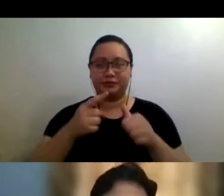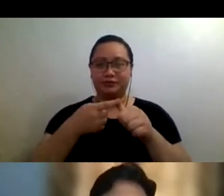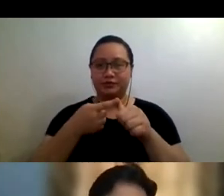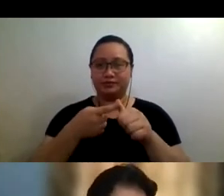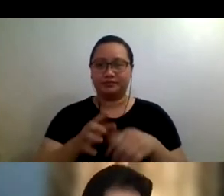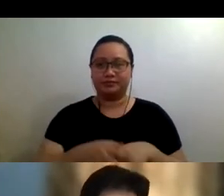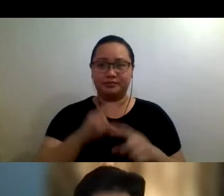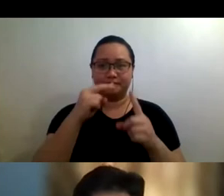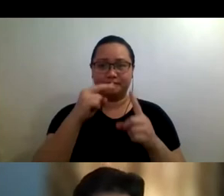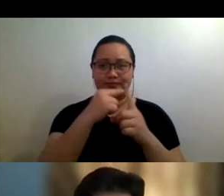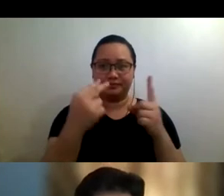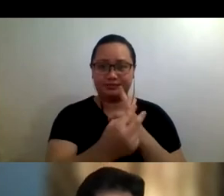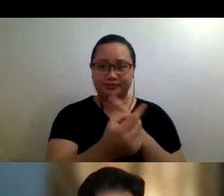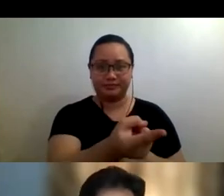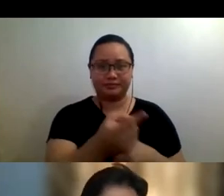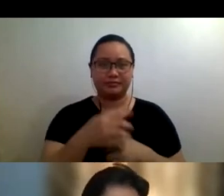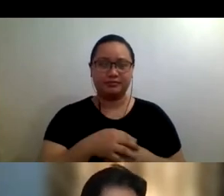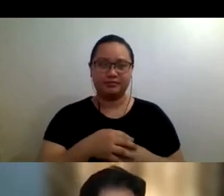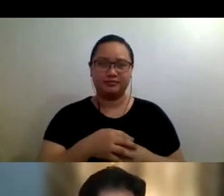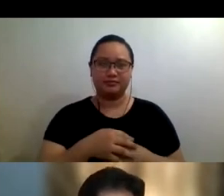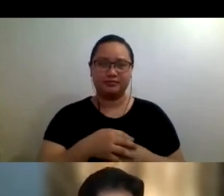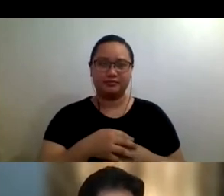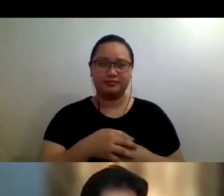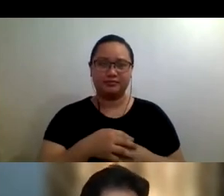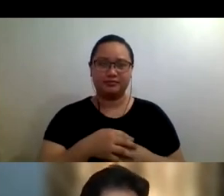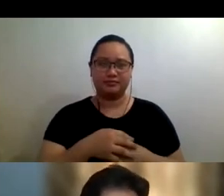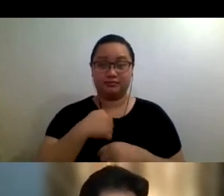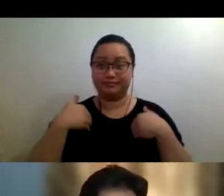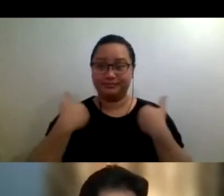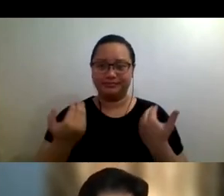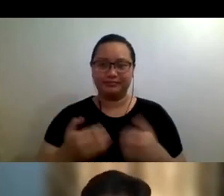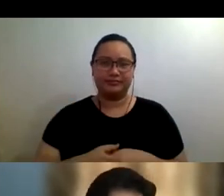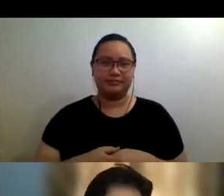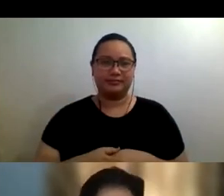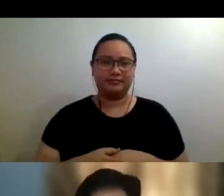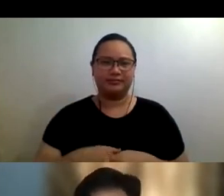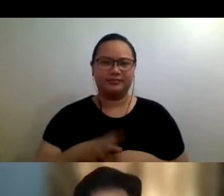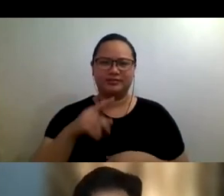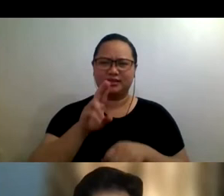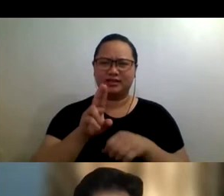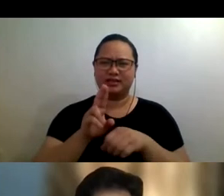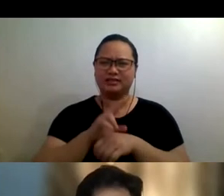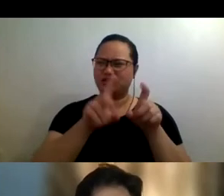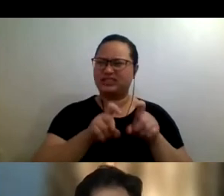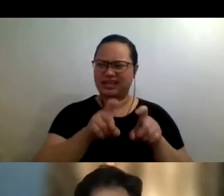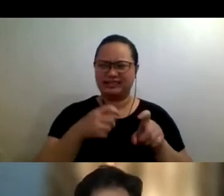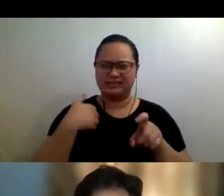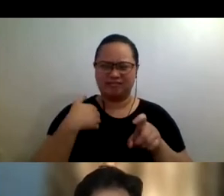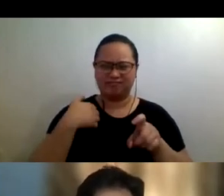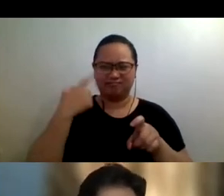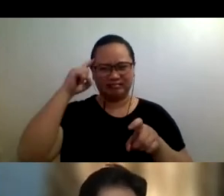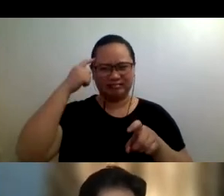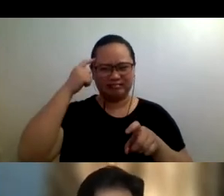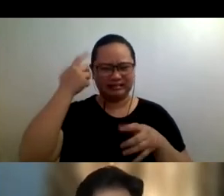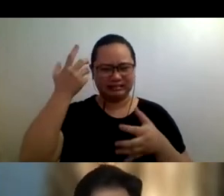taking. When I was young, I took an empathic systematic thinking test. And then,